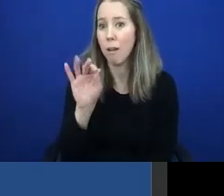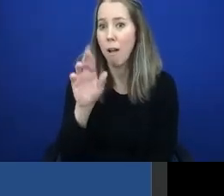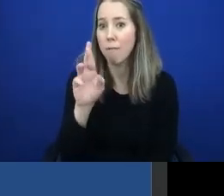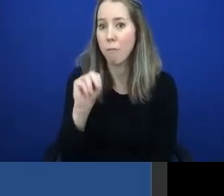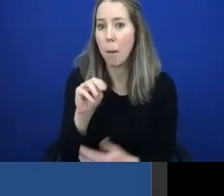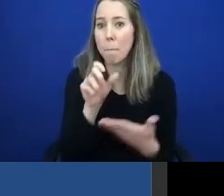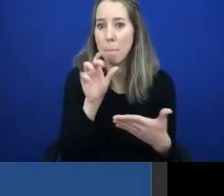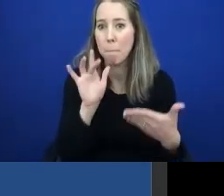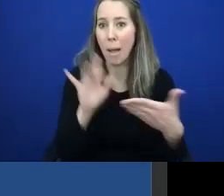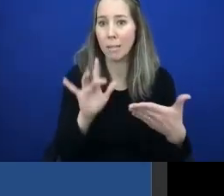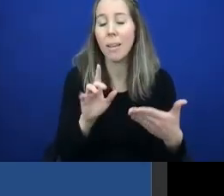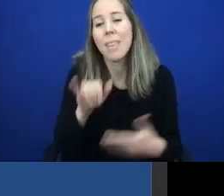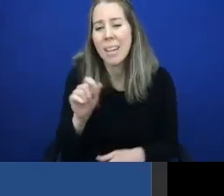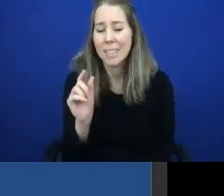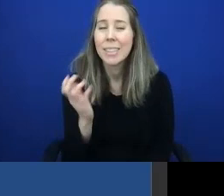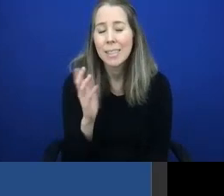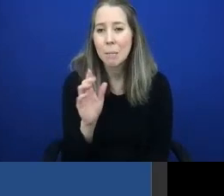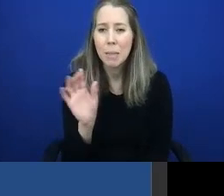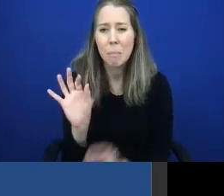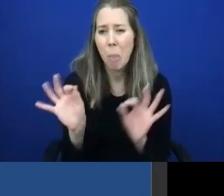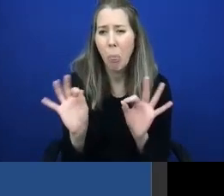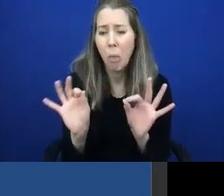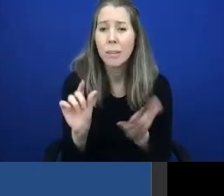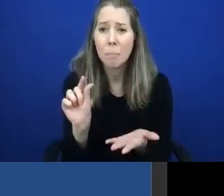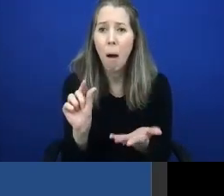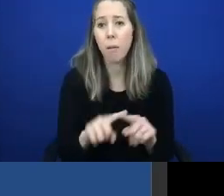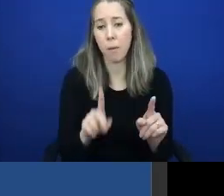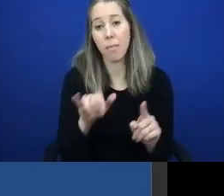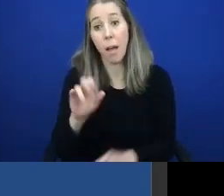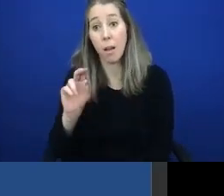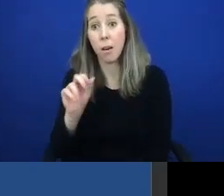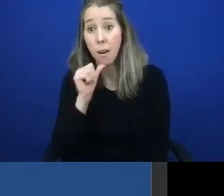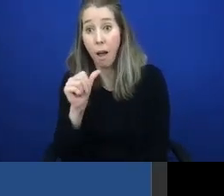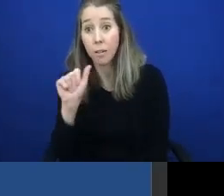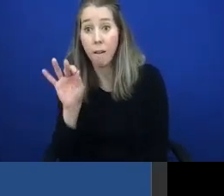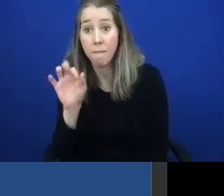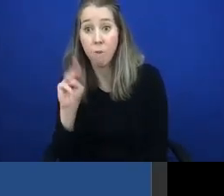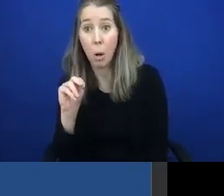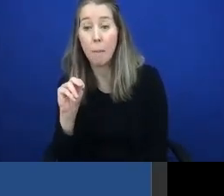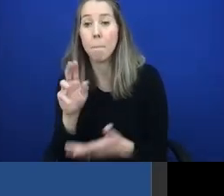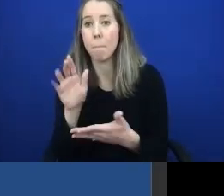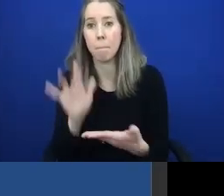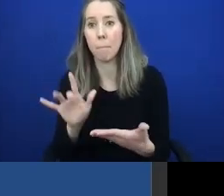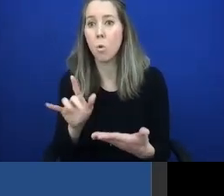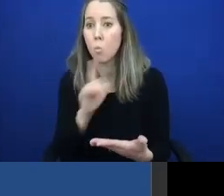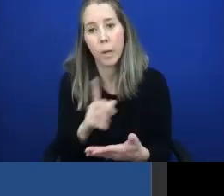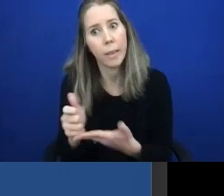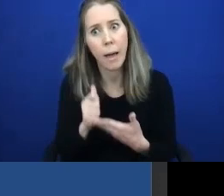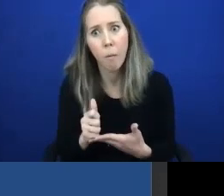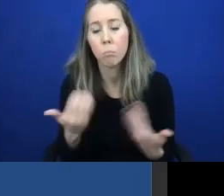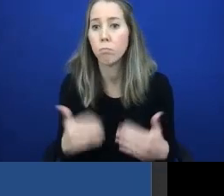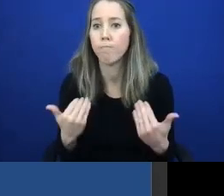it seems small and maybe kind of trivial, but that not affirm button was really helpful. So those are some